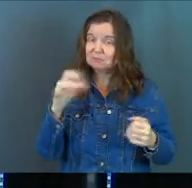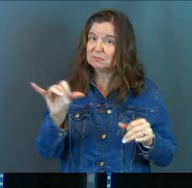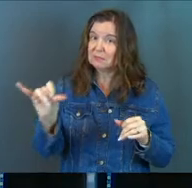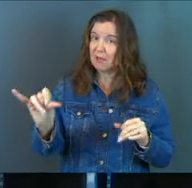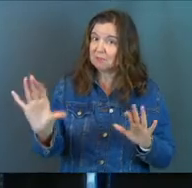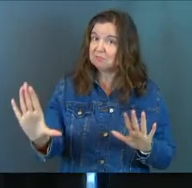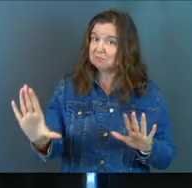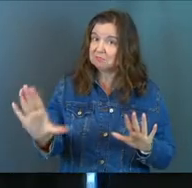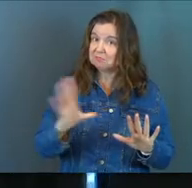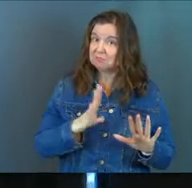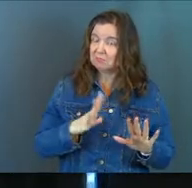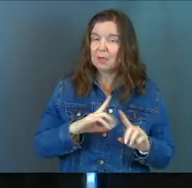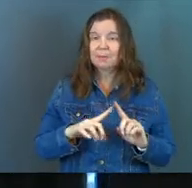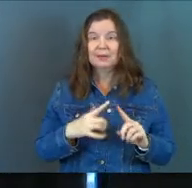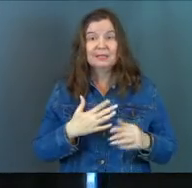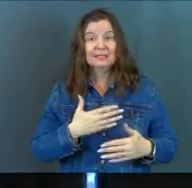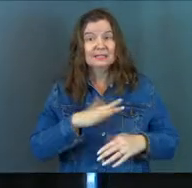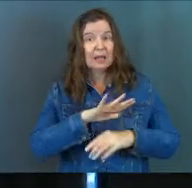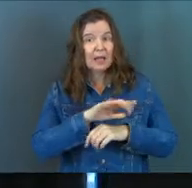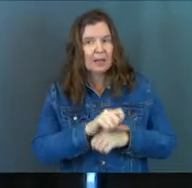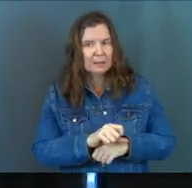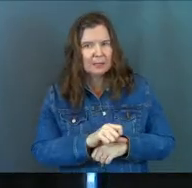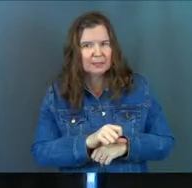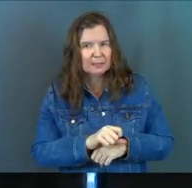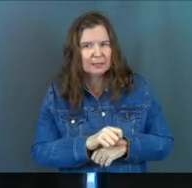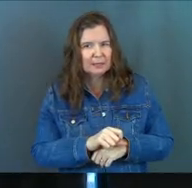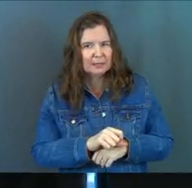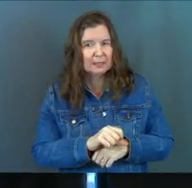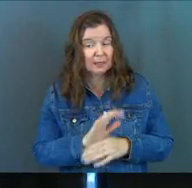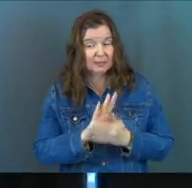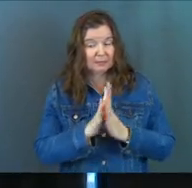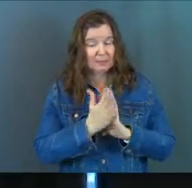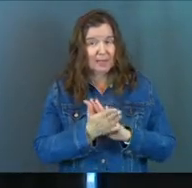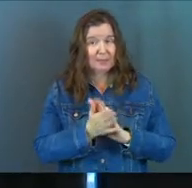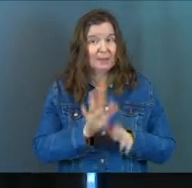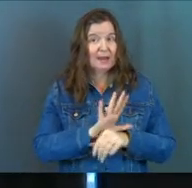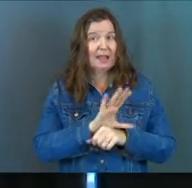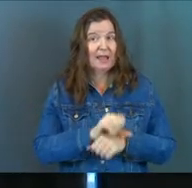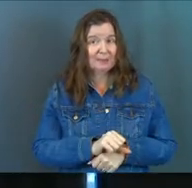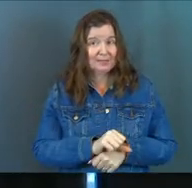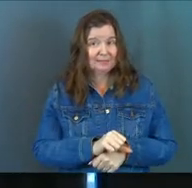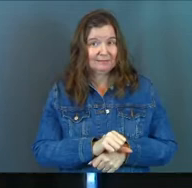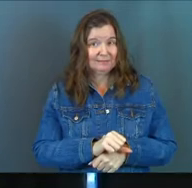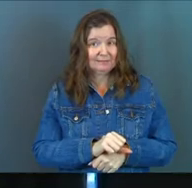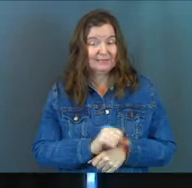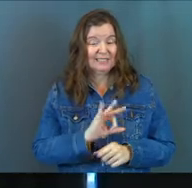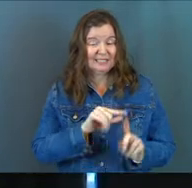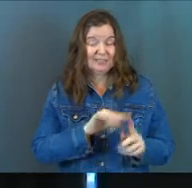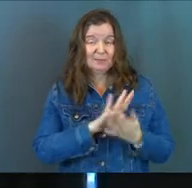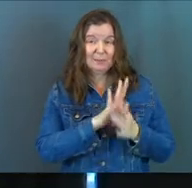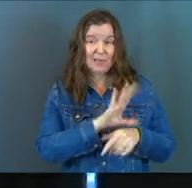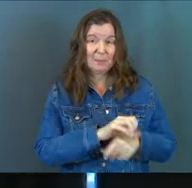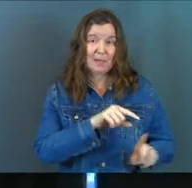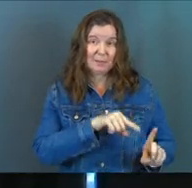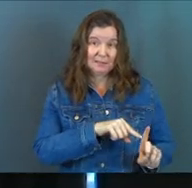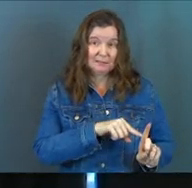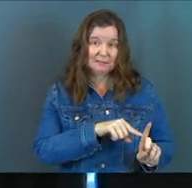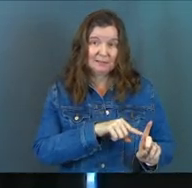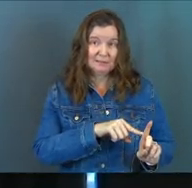stay there, but is it habit? Has it become habit? Because if it's become